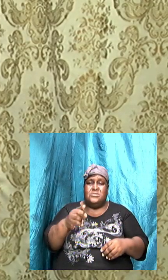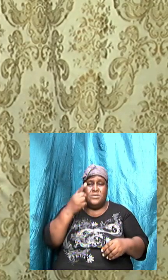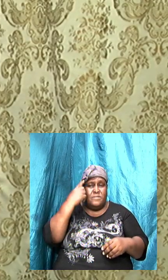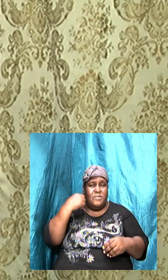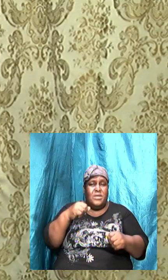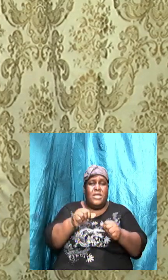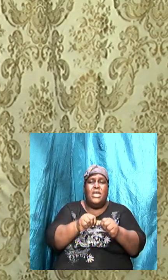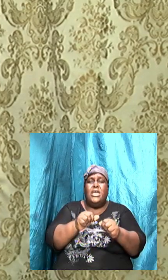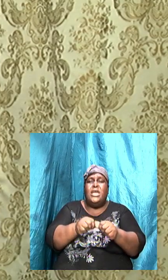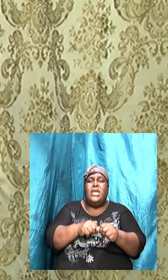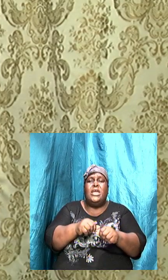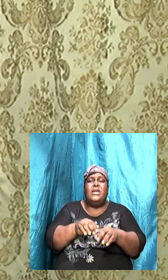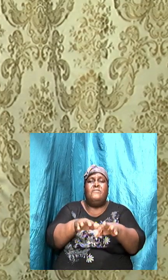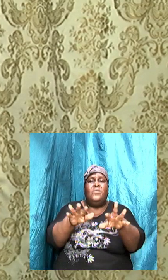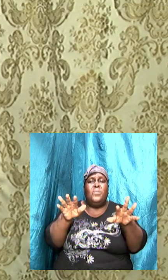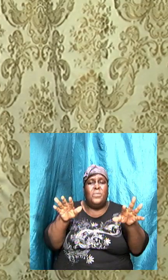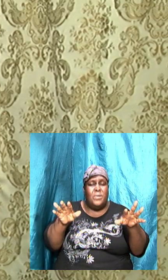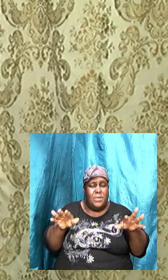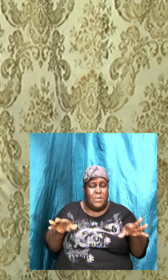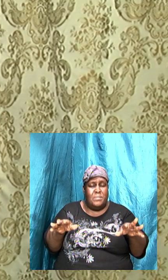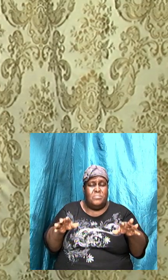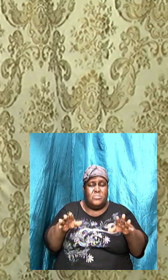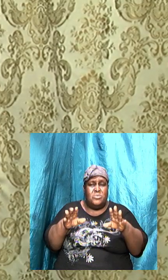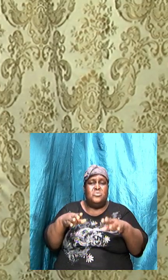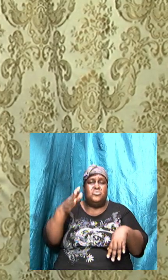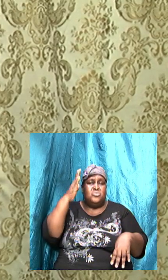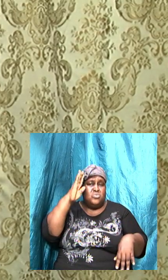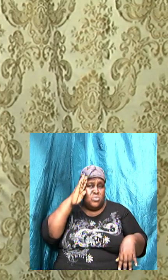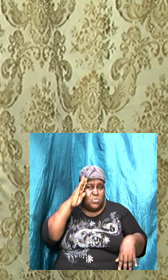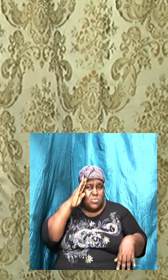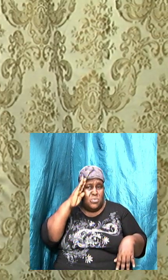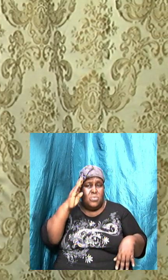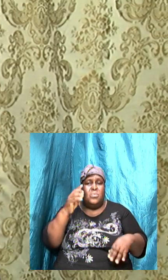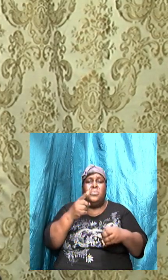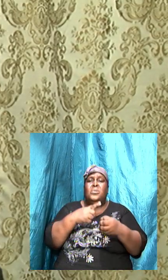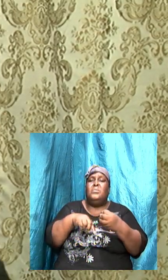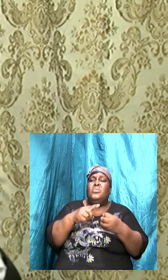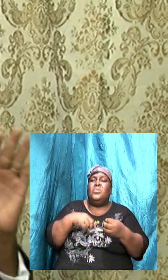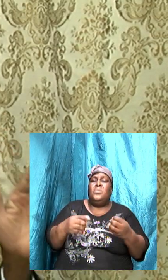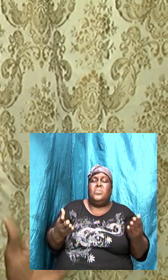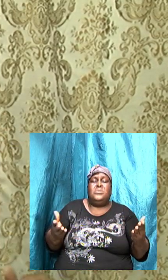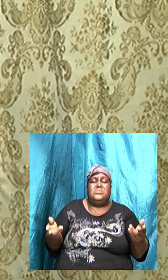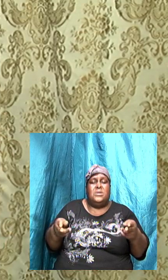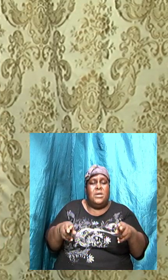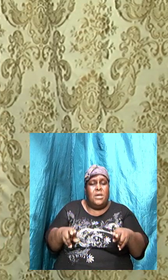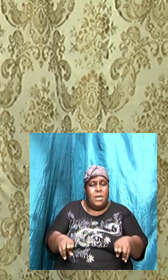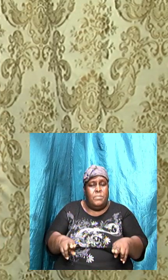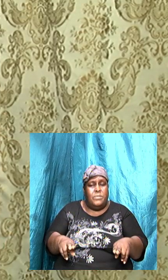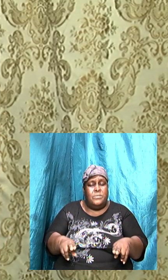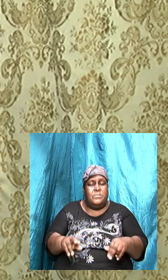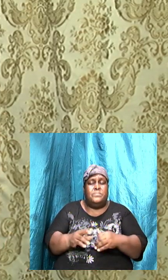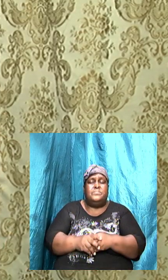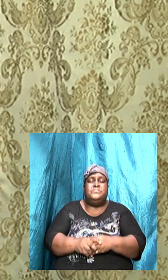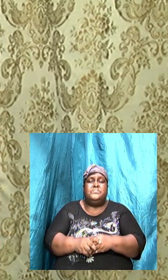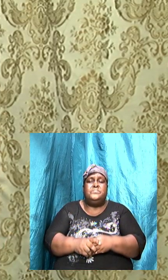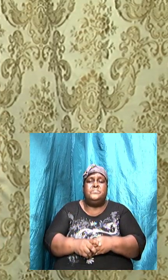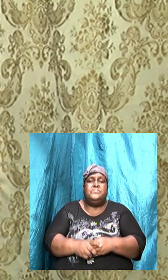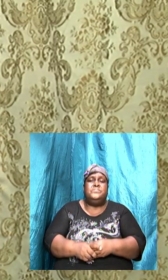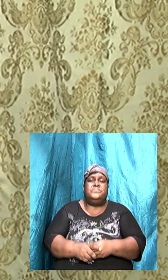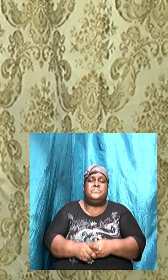things that are to come. Now, Revelation, we had outlined before, gives us